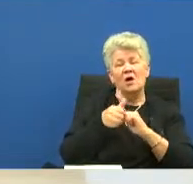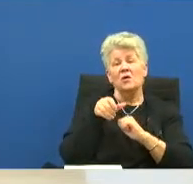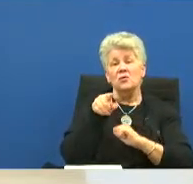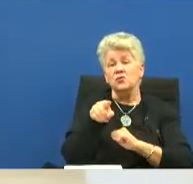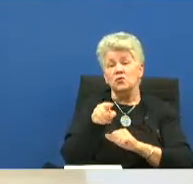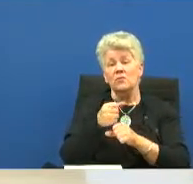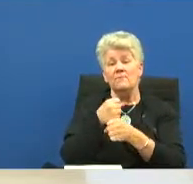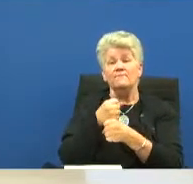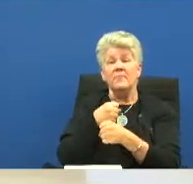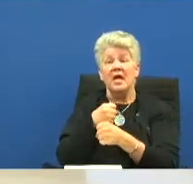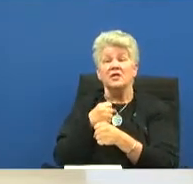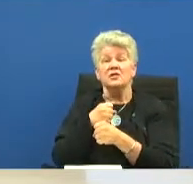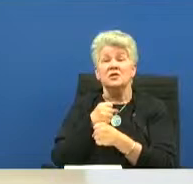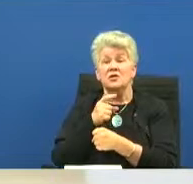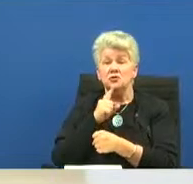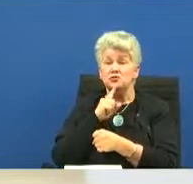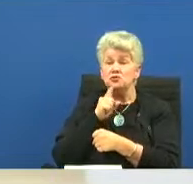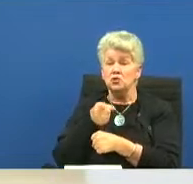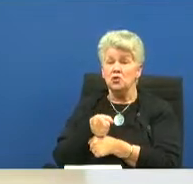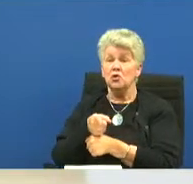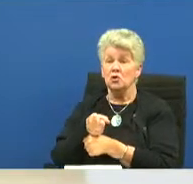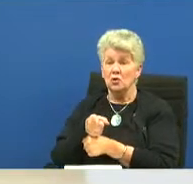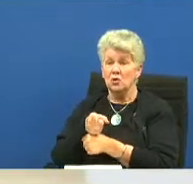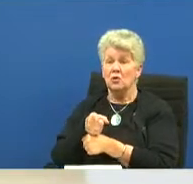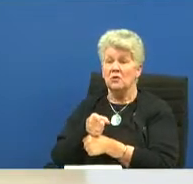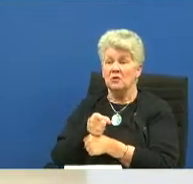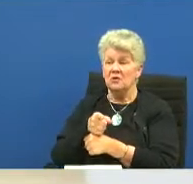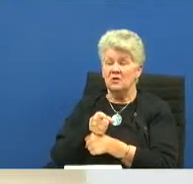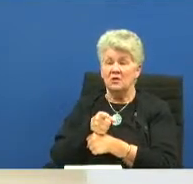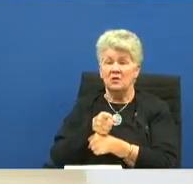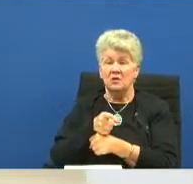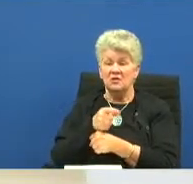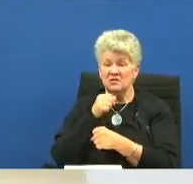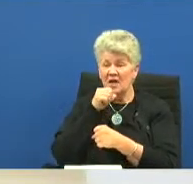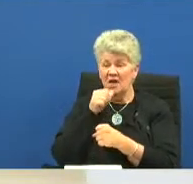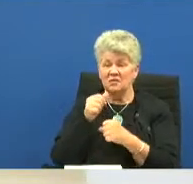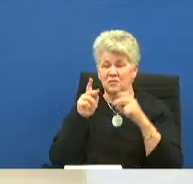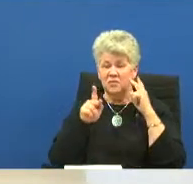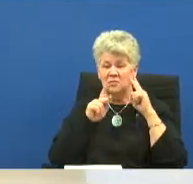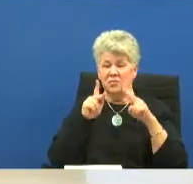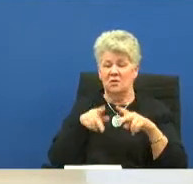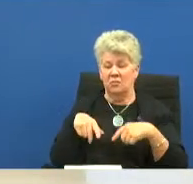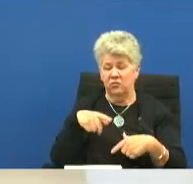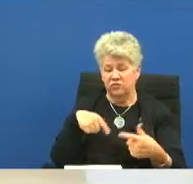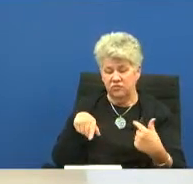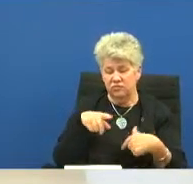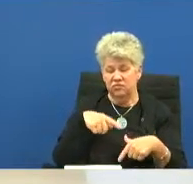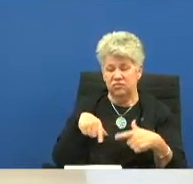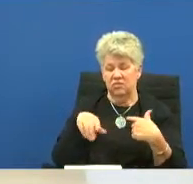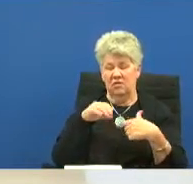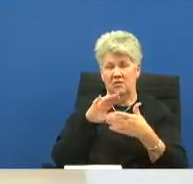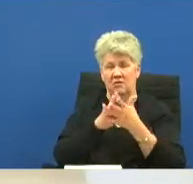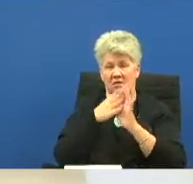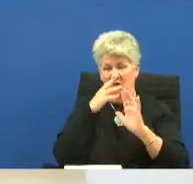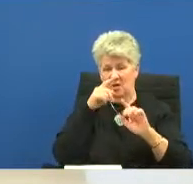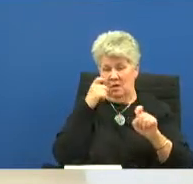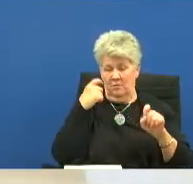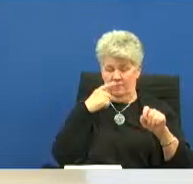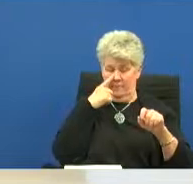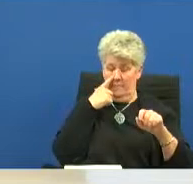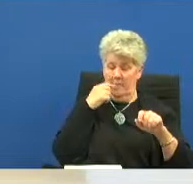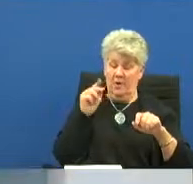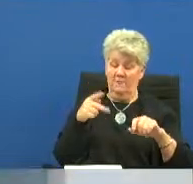it's not a loitering destination and an eyesore? Right. So I wasn't involved with it